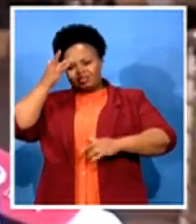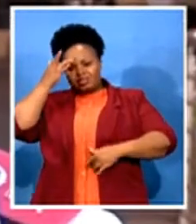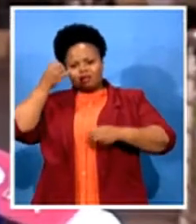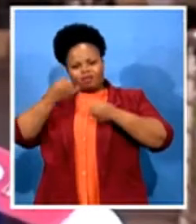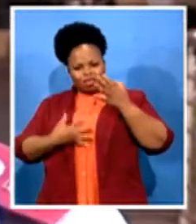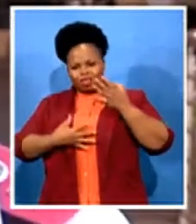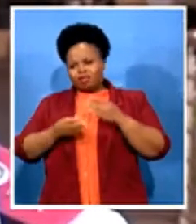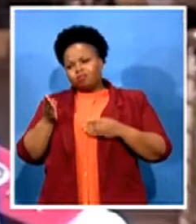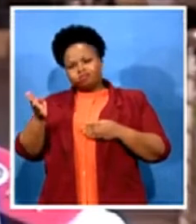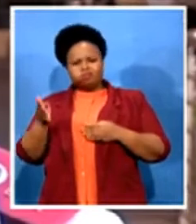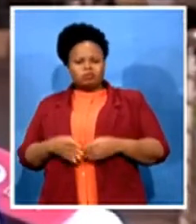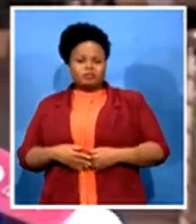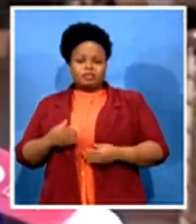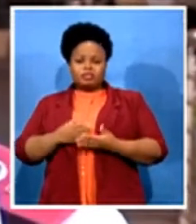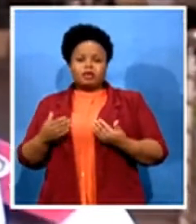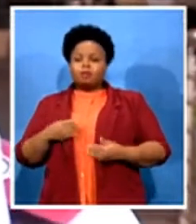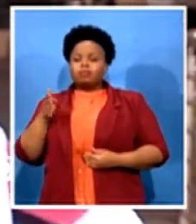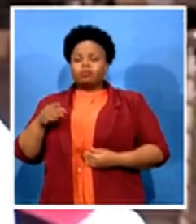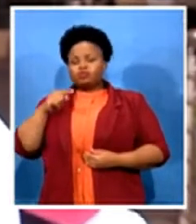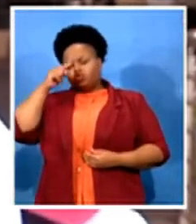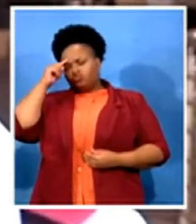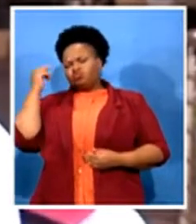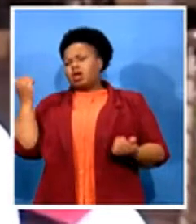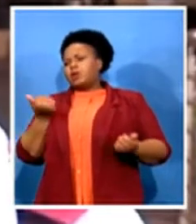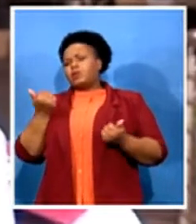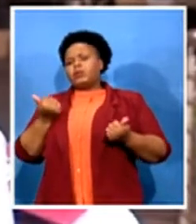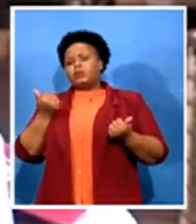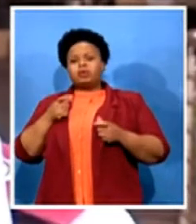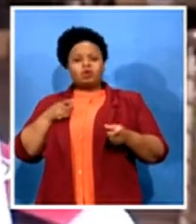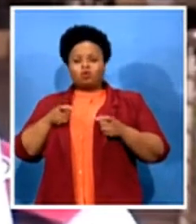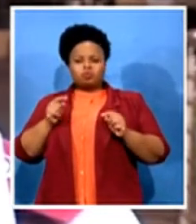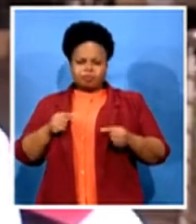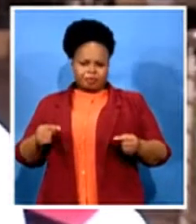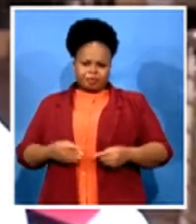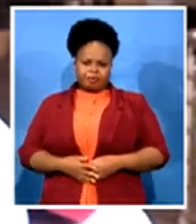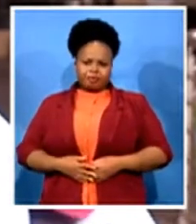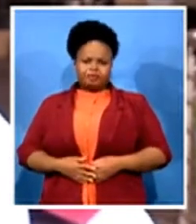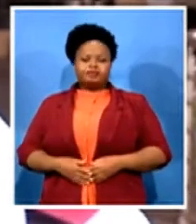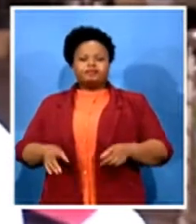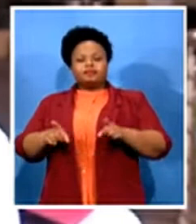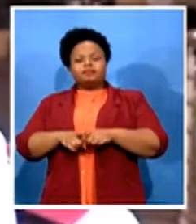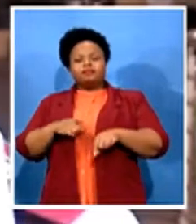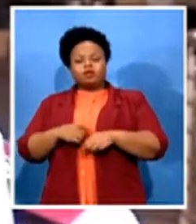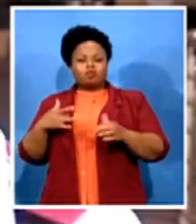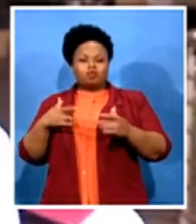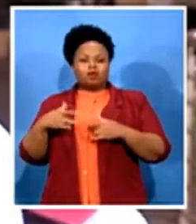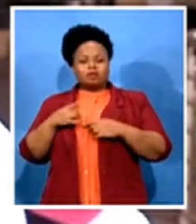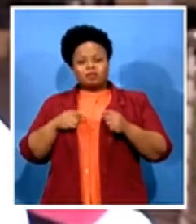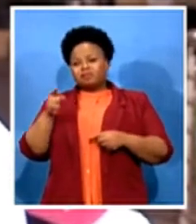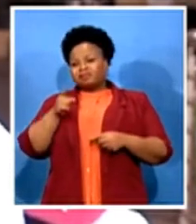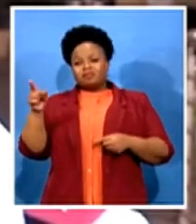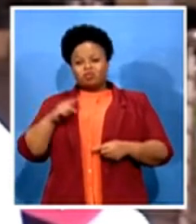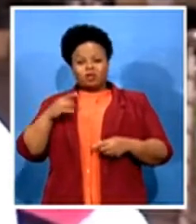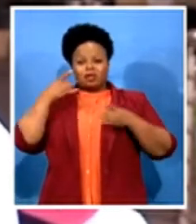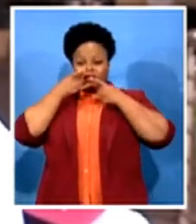being drunk and uncontrollable. So we are also worried about them. They are not wearing masks. They just come in and fight in